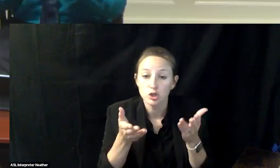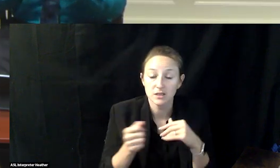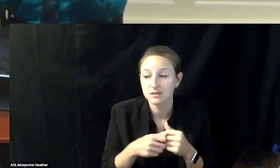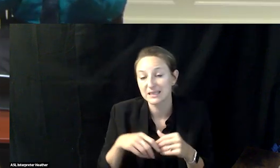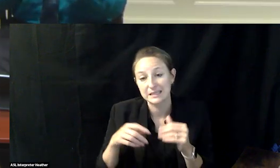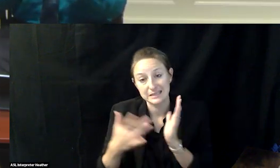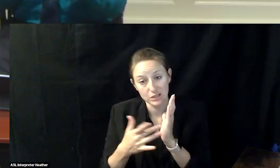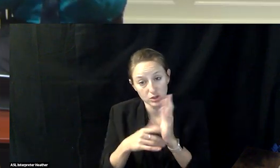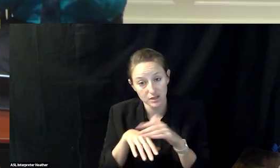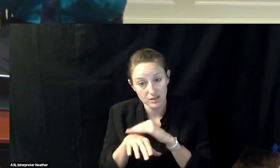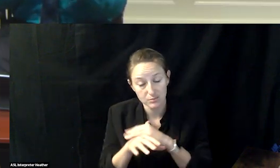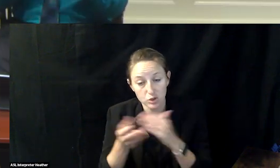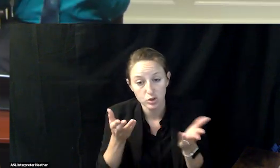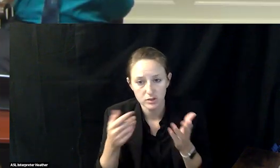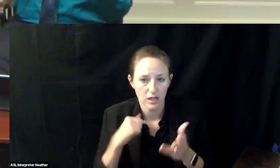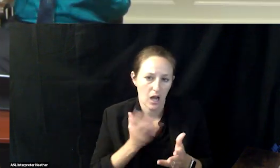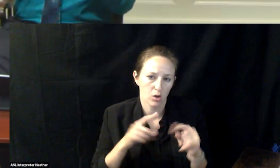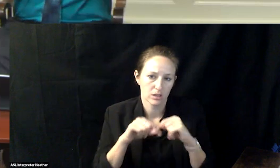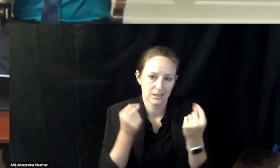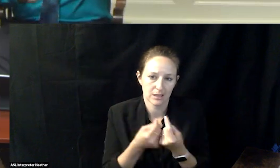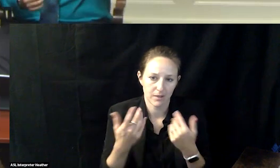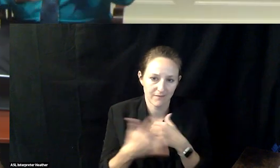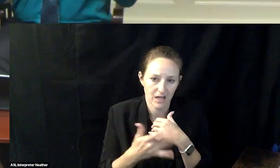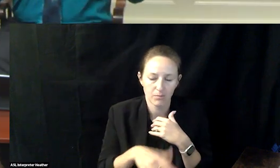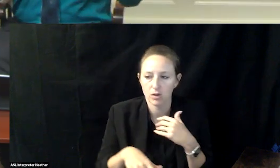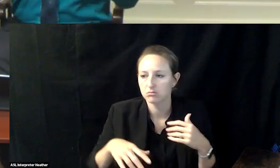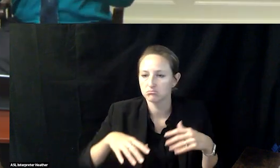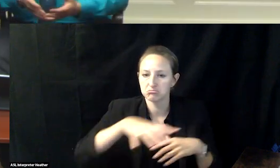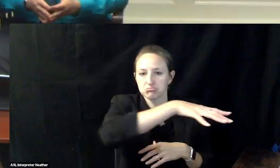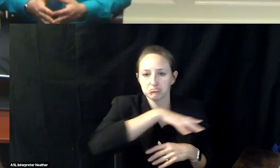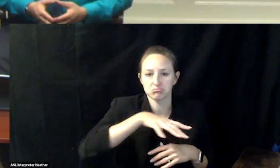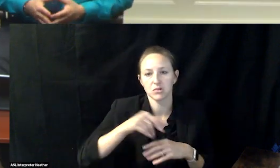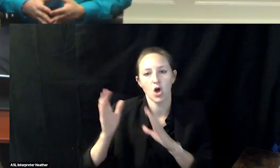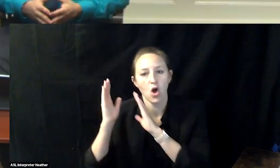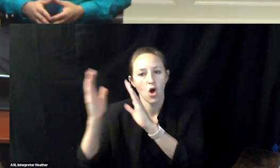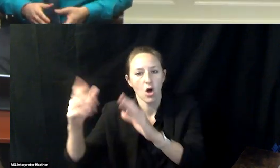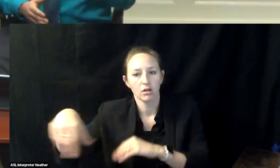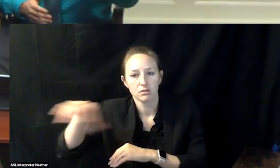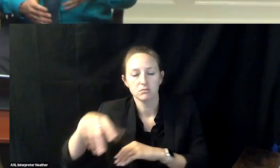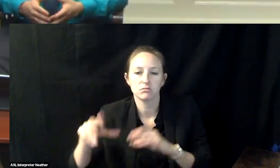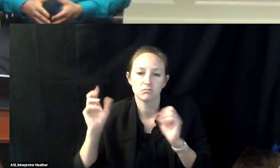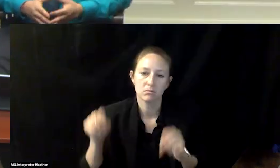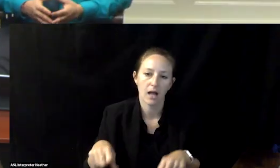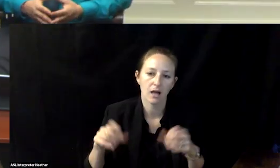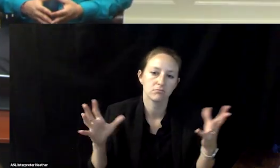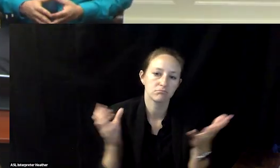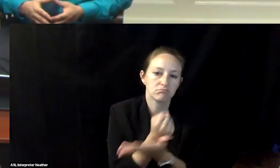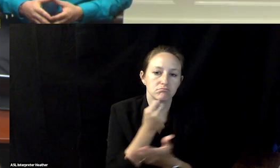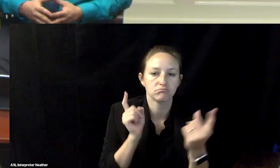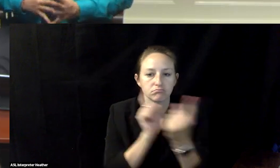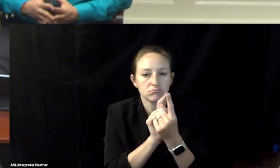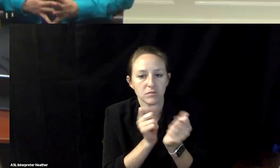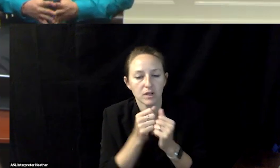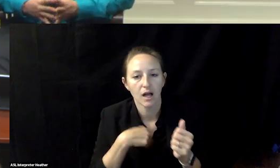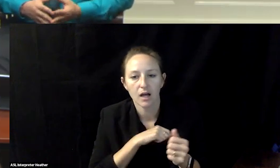Services, our team will be available around the stage or out in the hall, and we'll be happy to talk to you or set up another time to chat. You